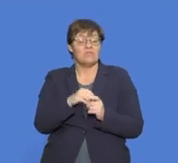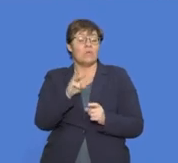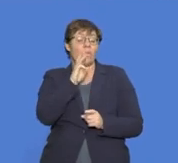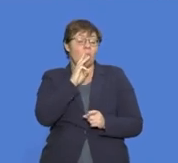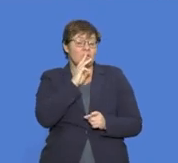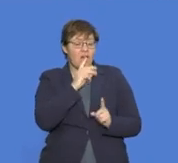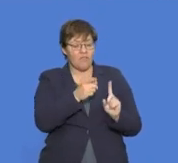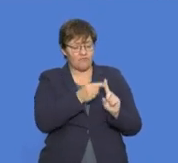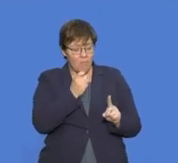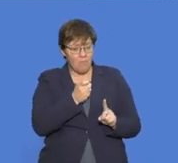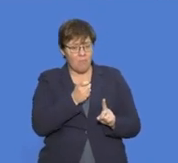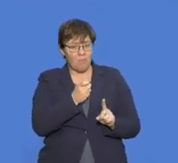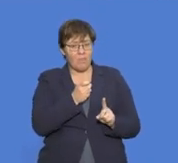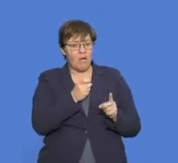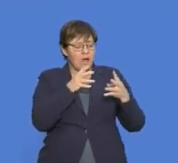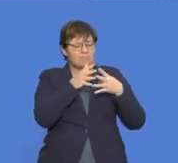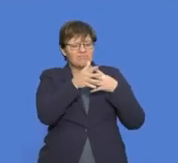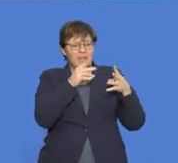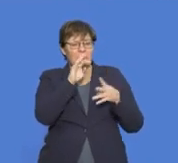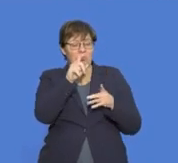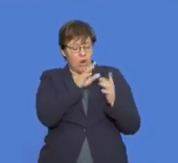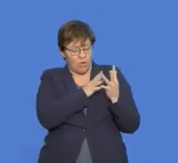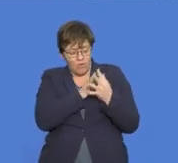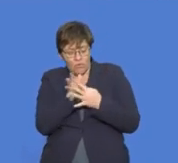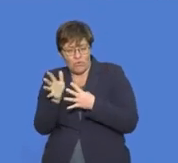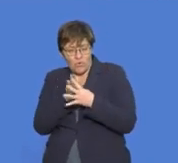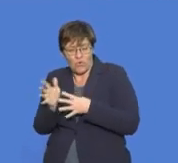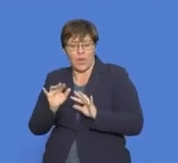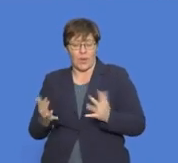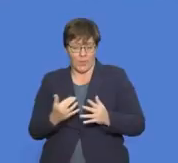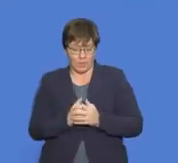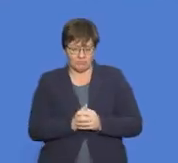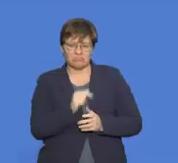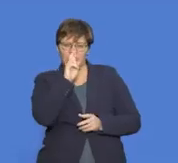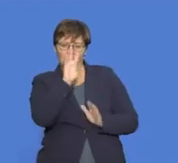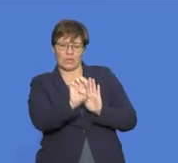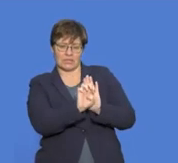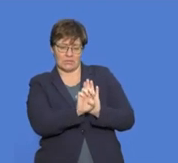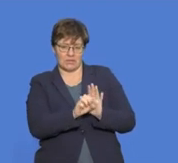a semi-permeable membrane. Let's have a look at the example.